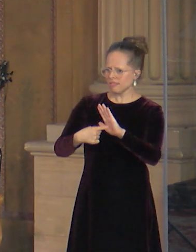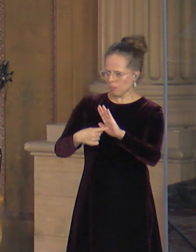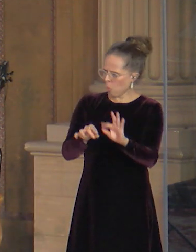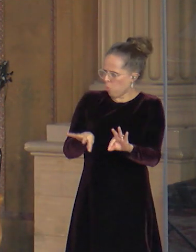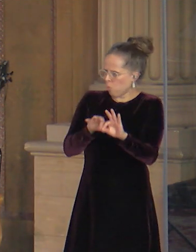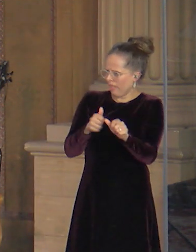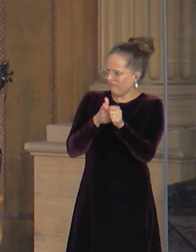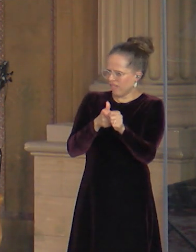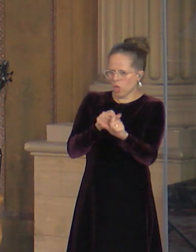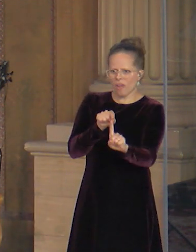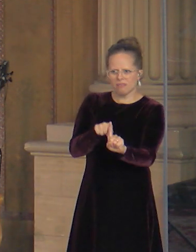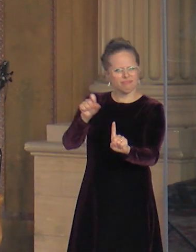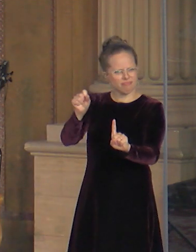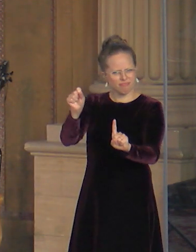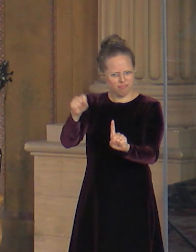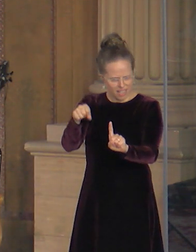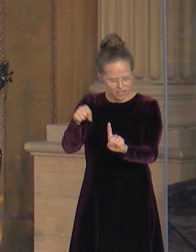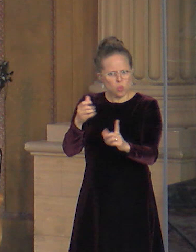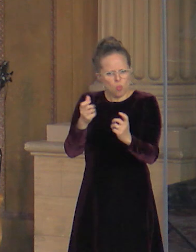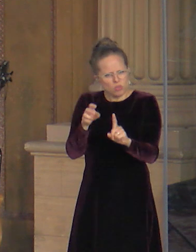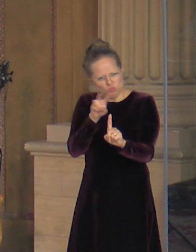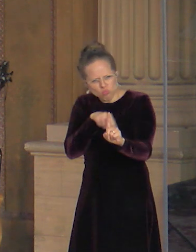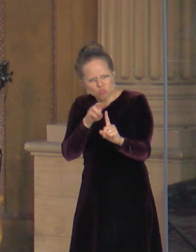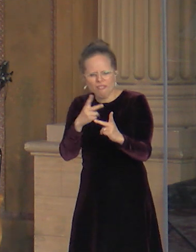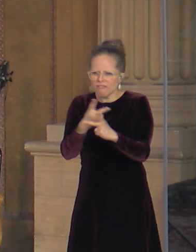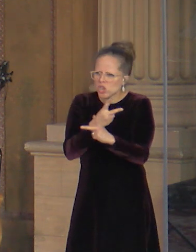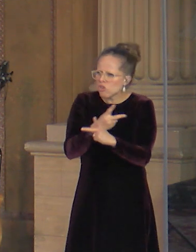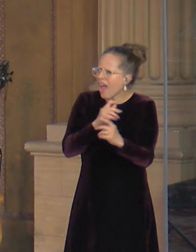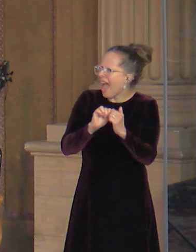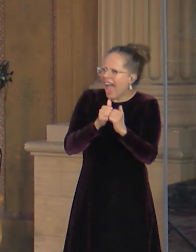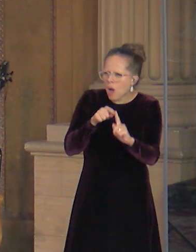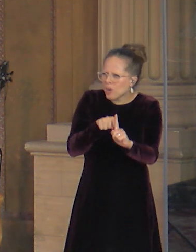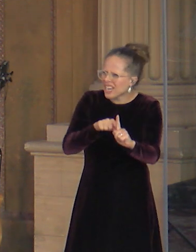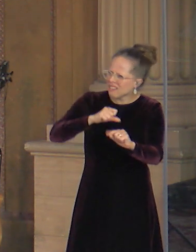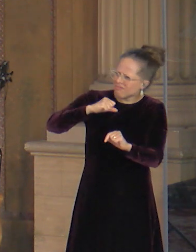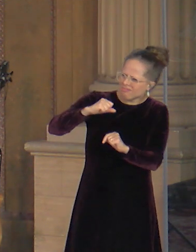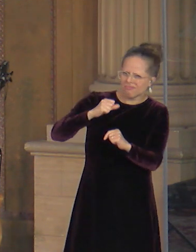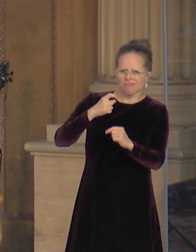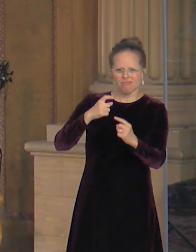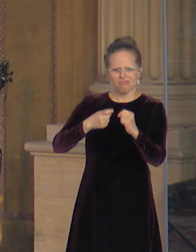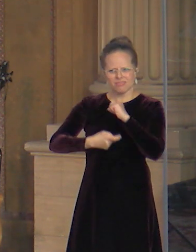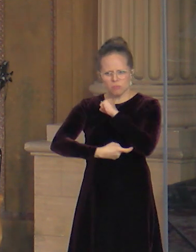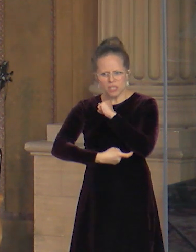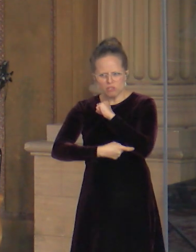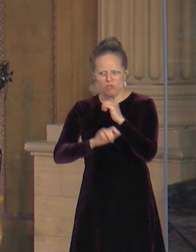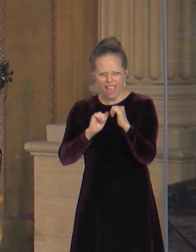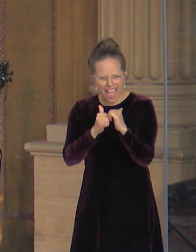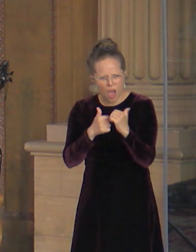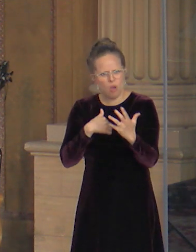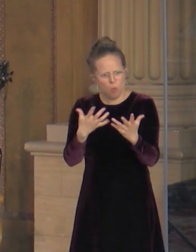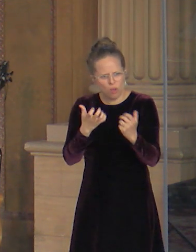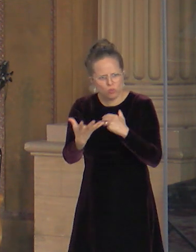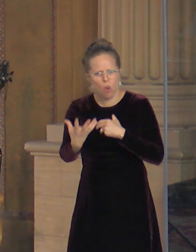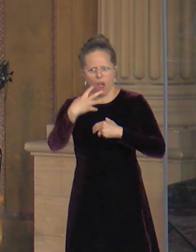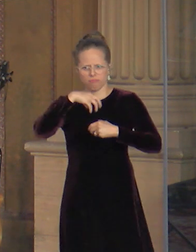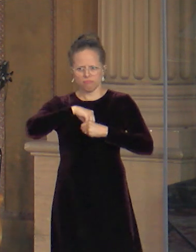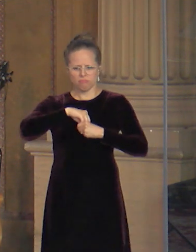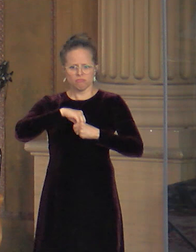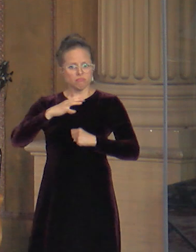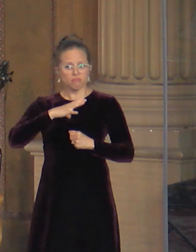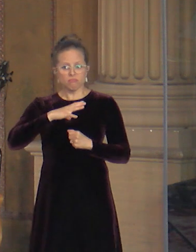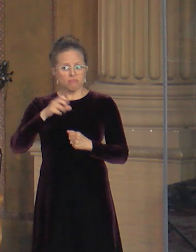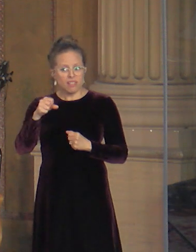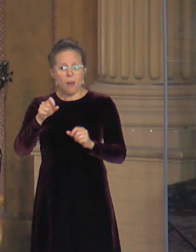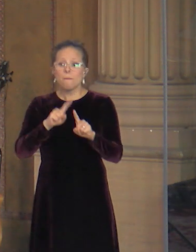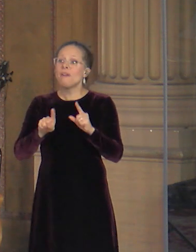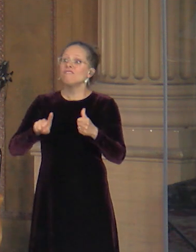following and so we so we want to figure out what he used to resist temptation and use those same tools but it's important first